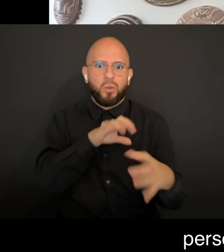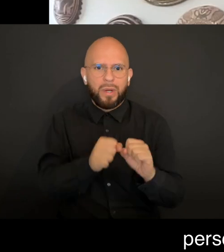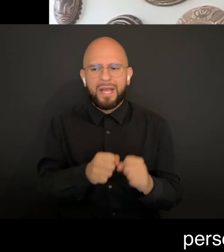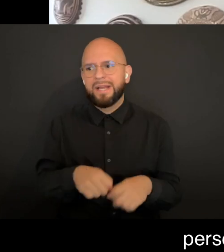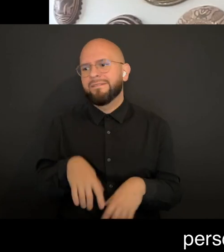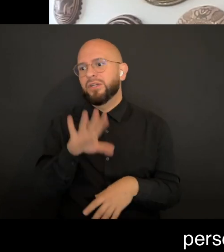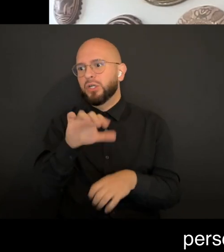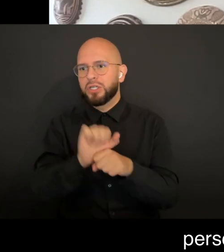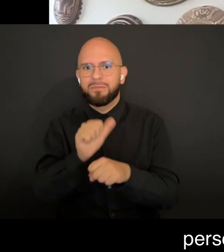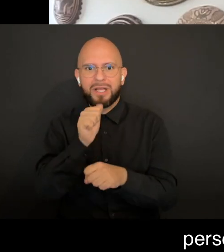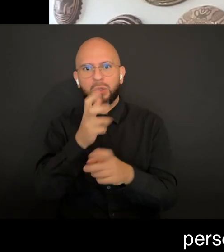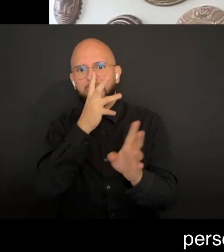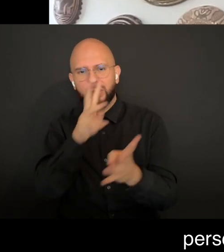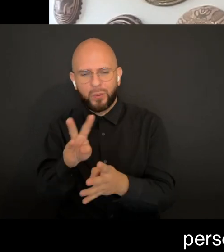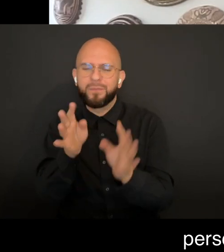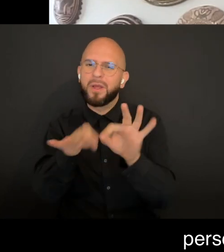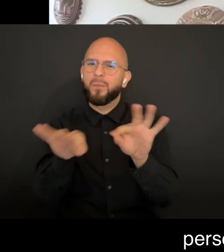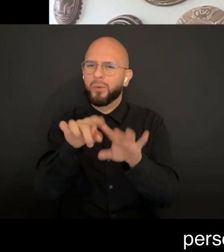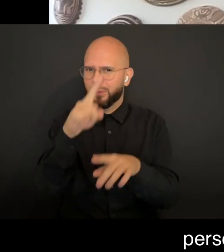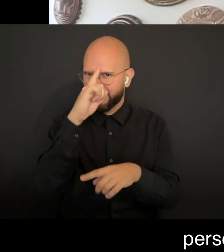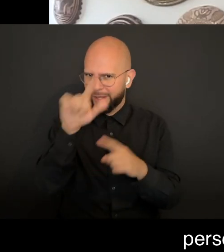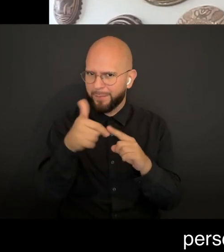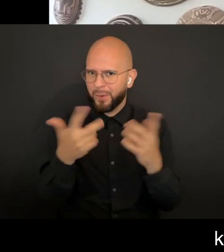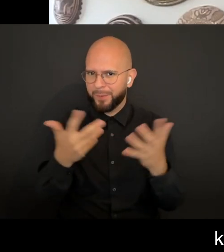not to fix grief or to ignore it,